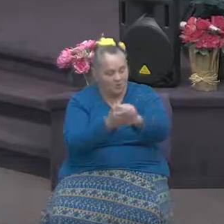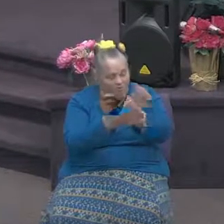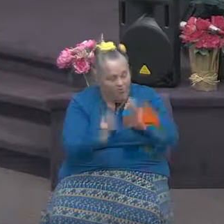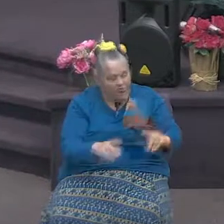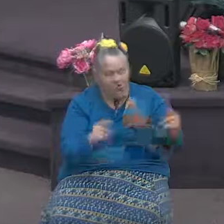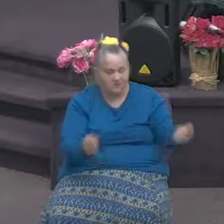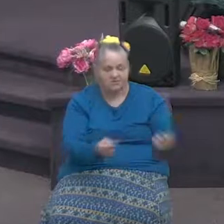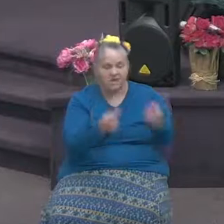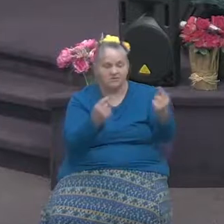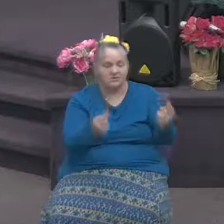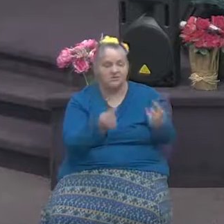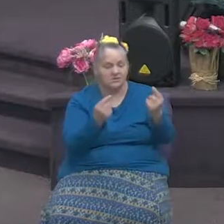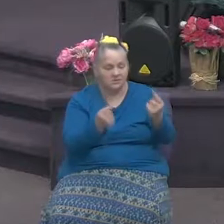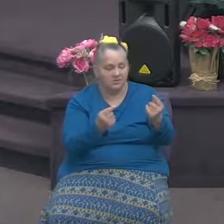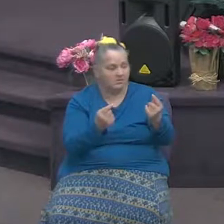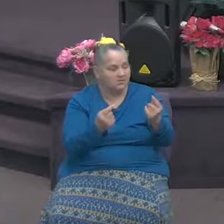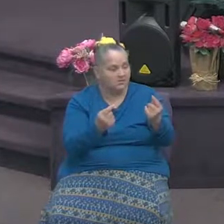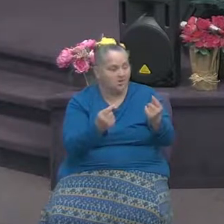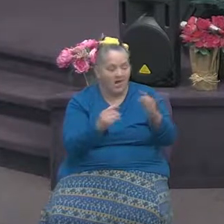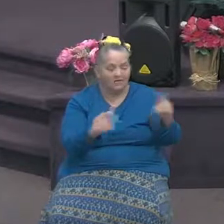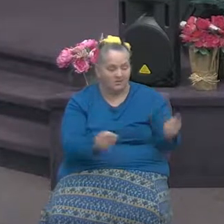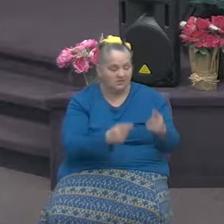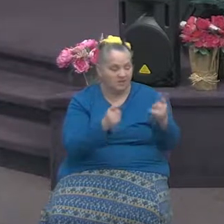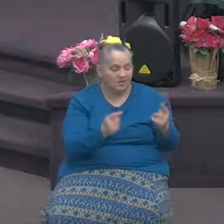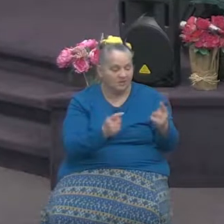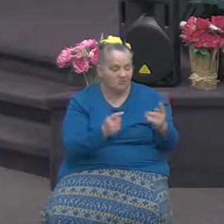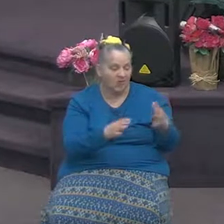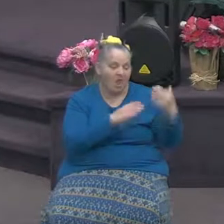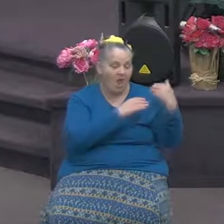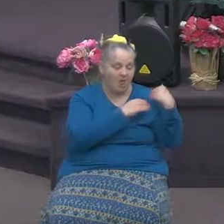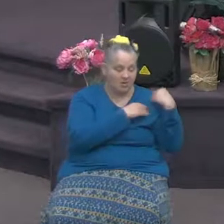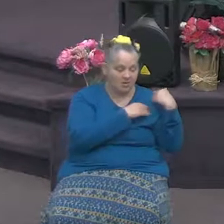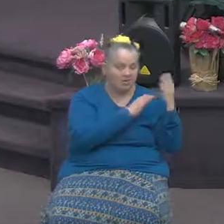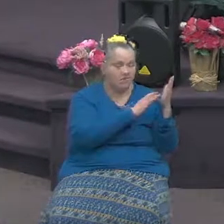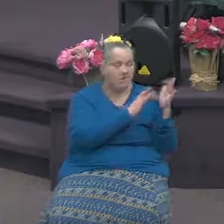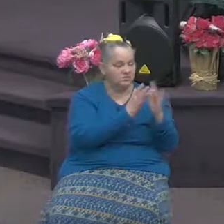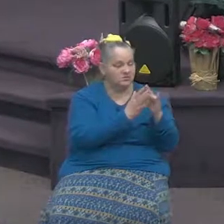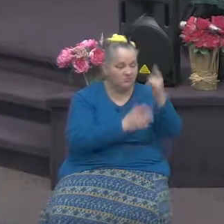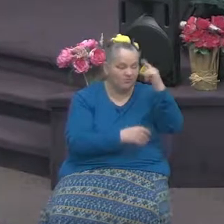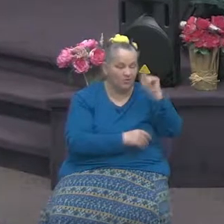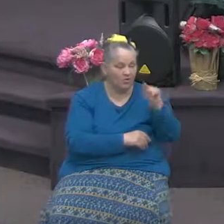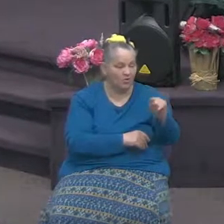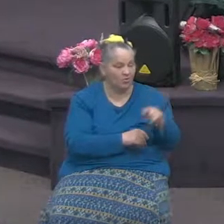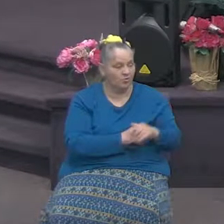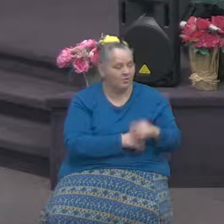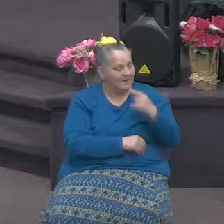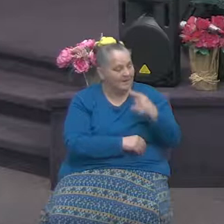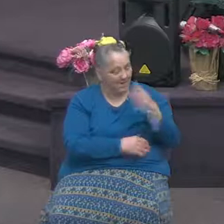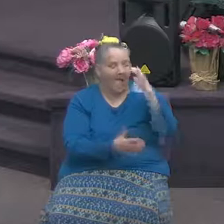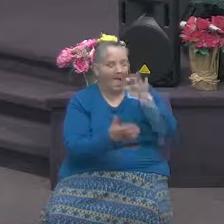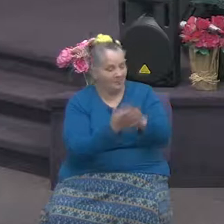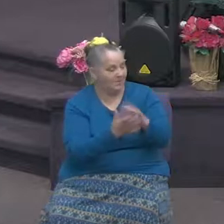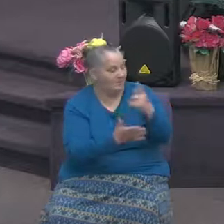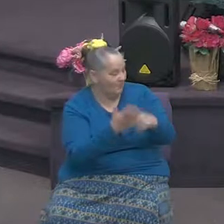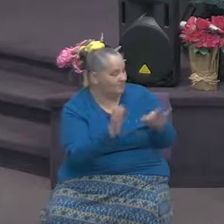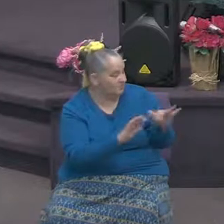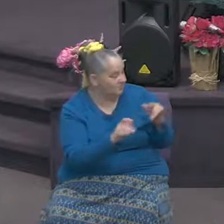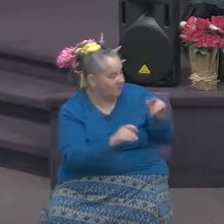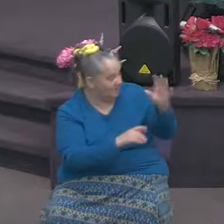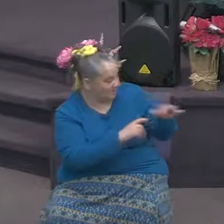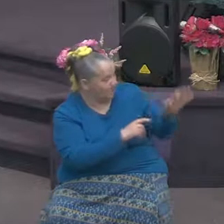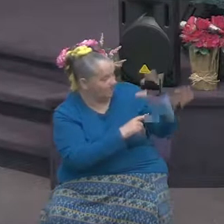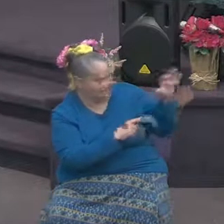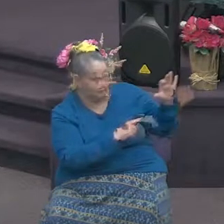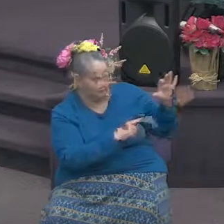the taking away of your sins and the sins that went on Jesus. That was for you. You are saying, I believe what you did on